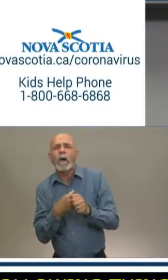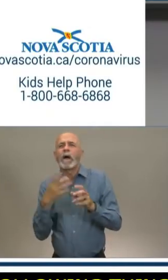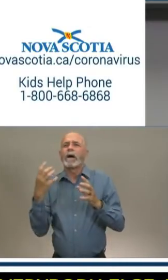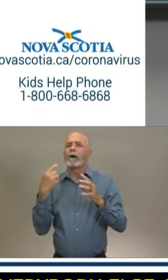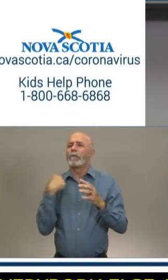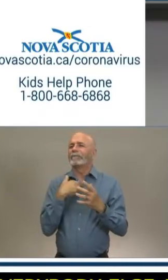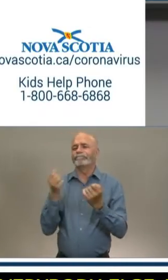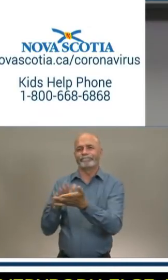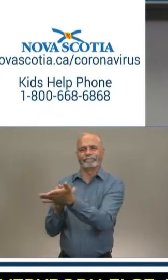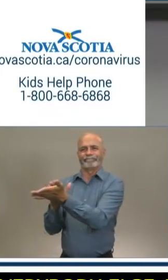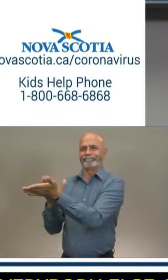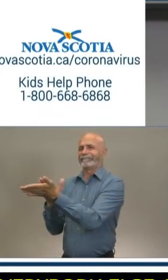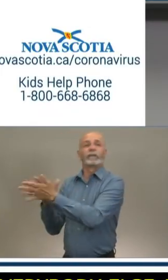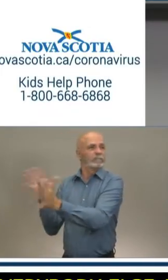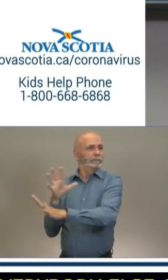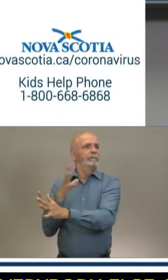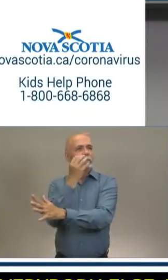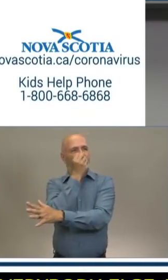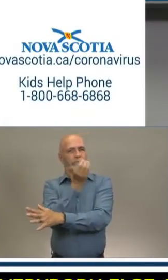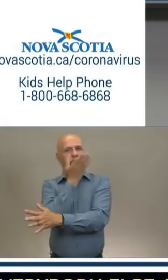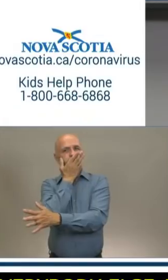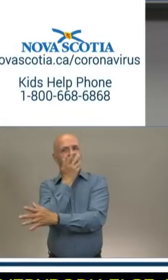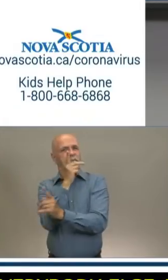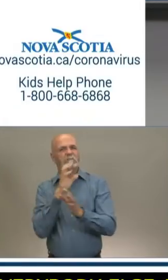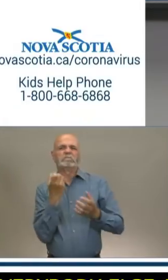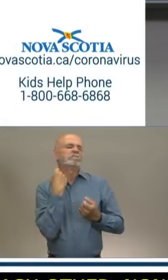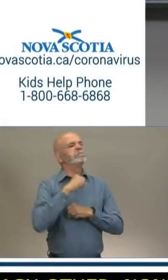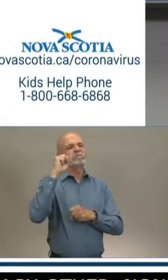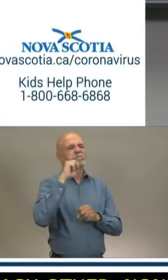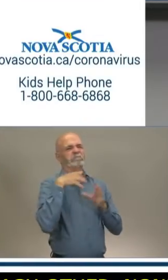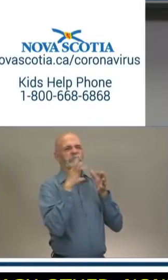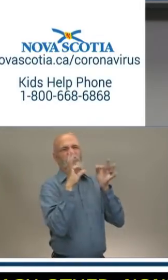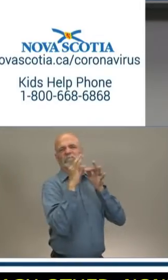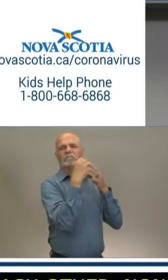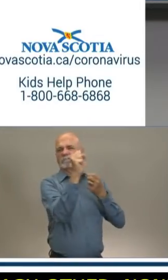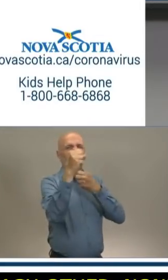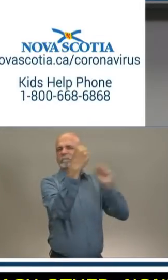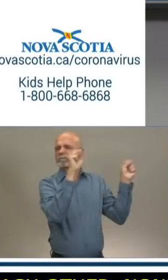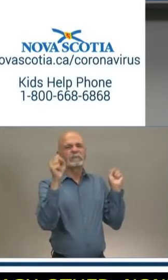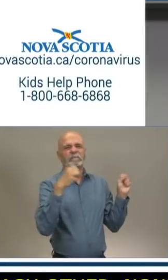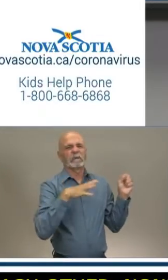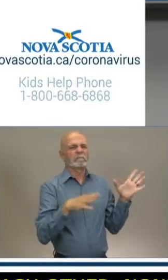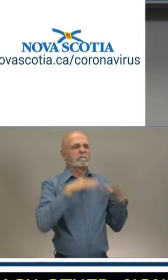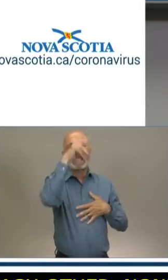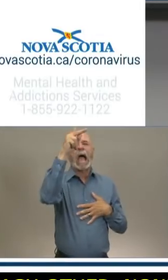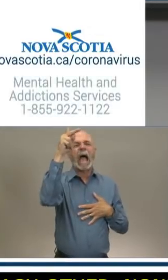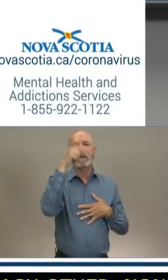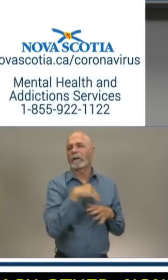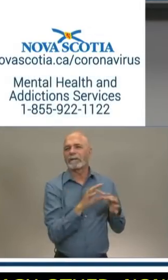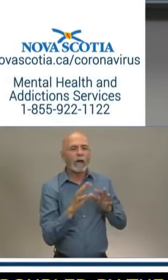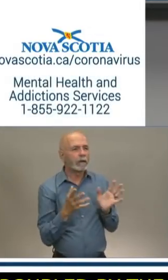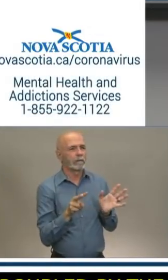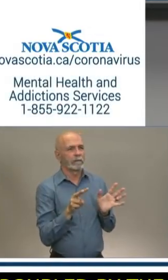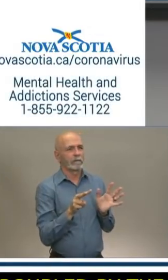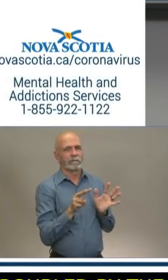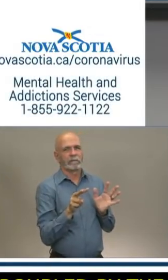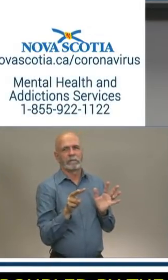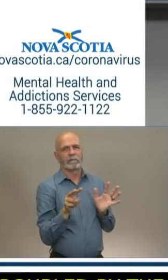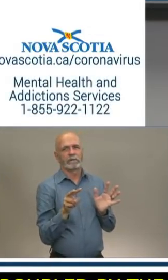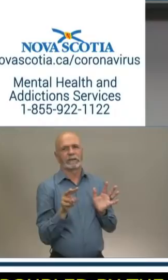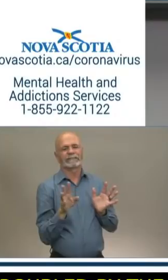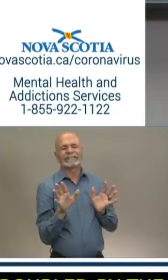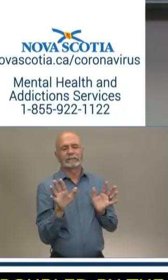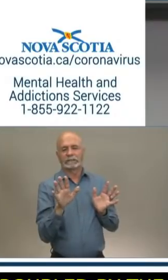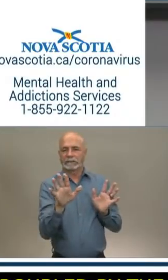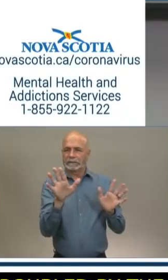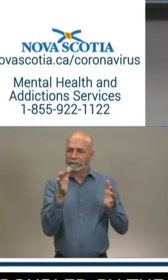some fragmentation, and I get it that people are tired and fed up, but we need to stick together for a few more weeks. And so